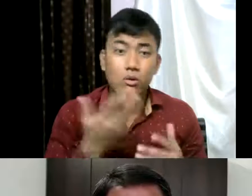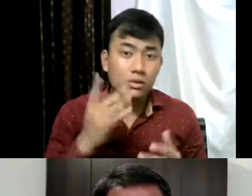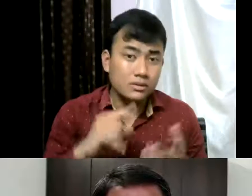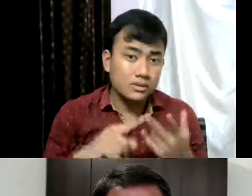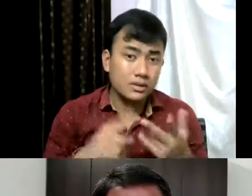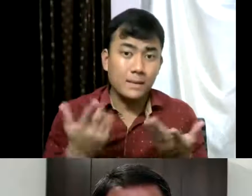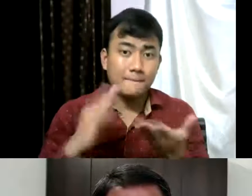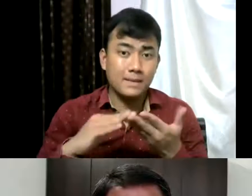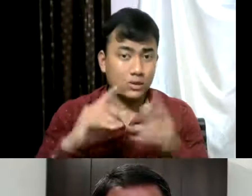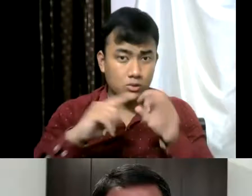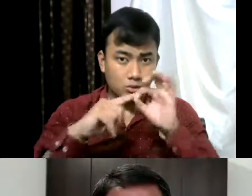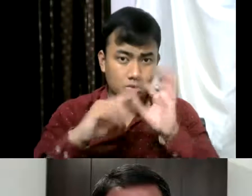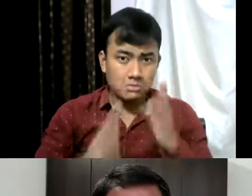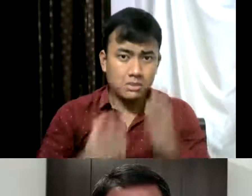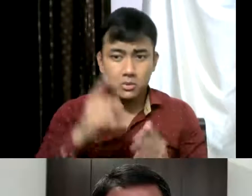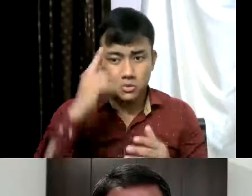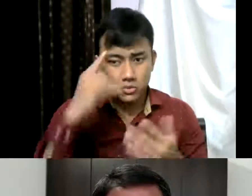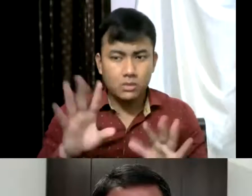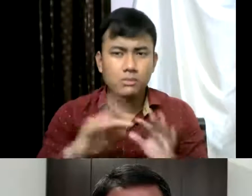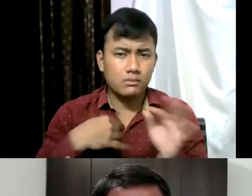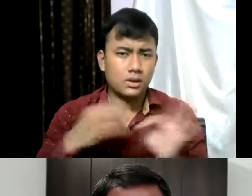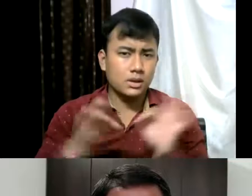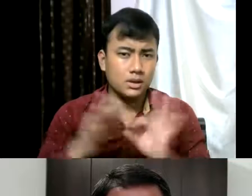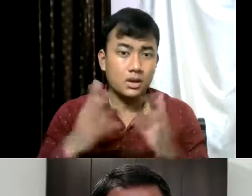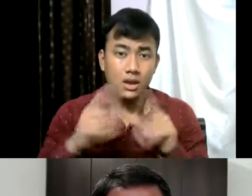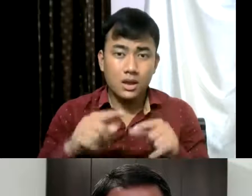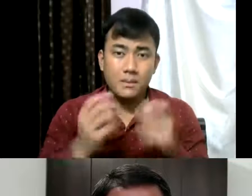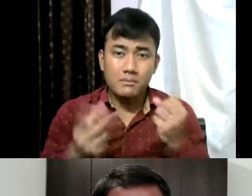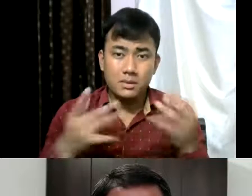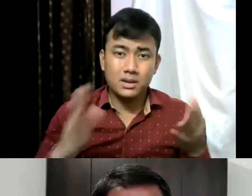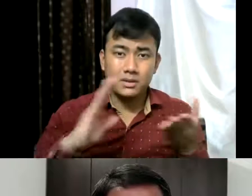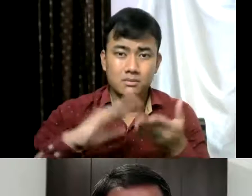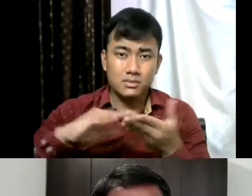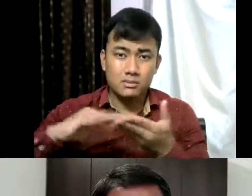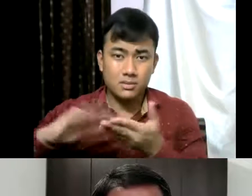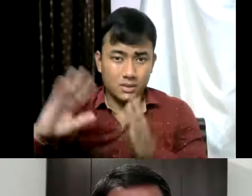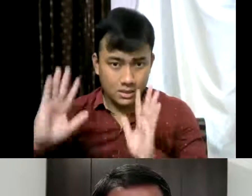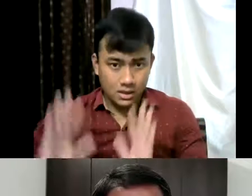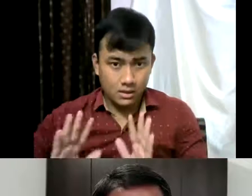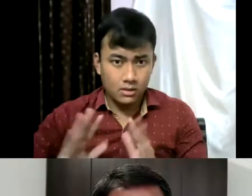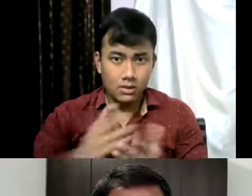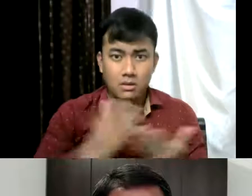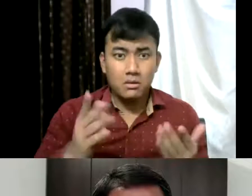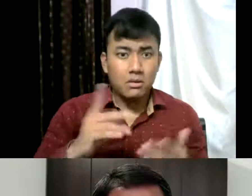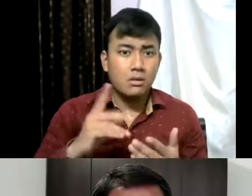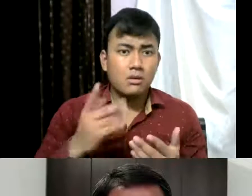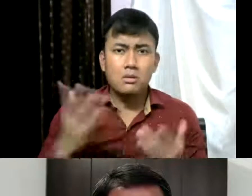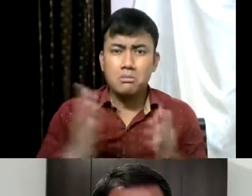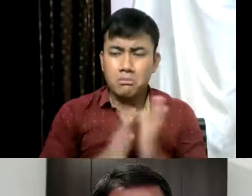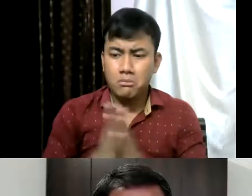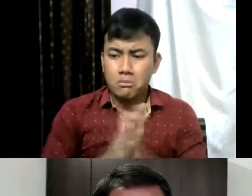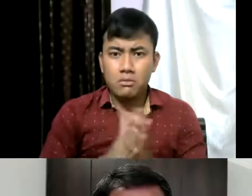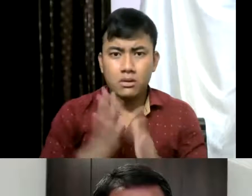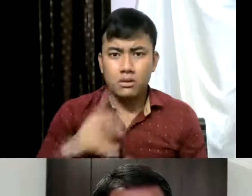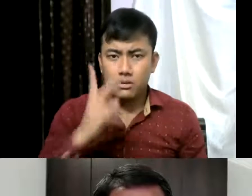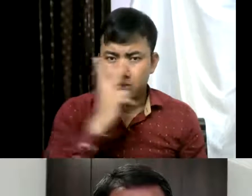there, I don't know if you're familiar with this, there are a lot of marriage of convenience pages on Facebook, and they're very interesting pages to